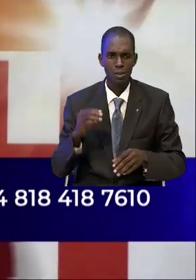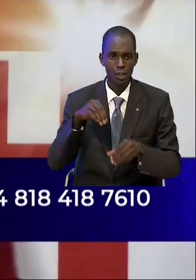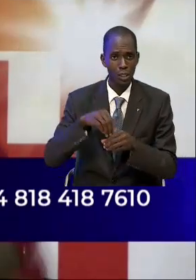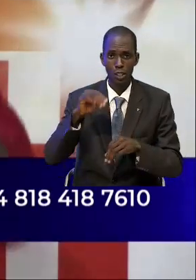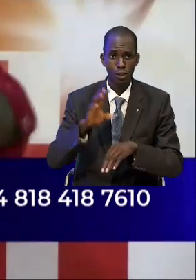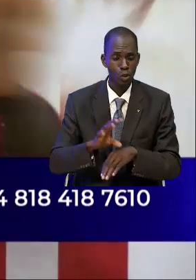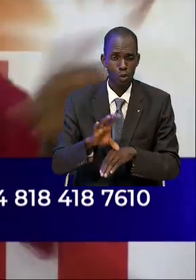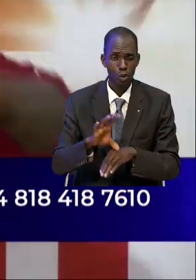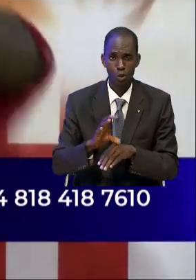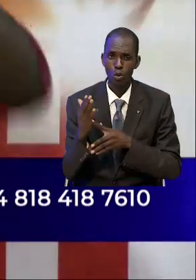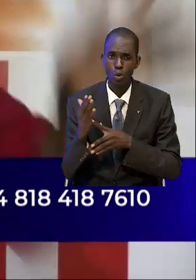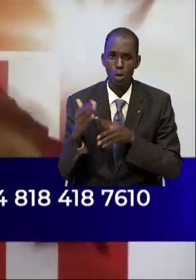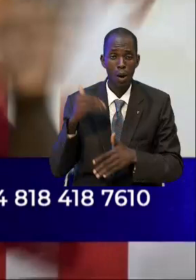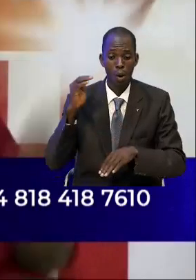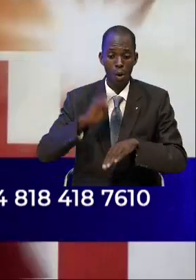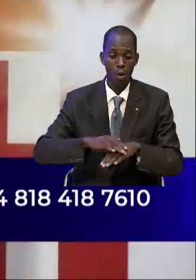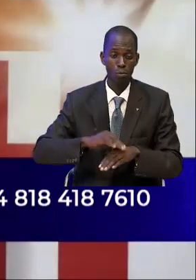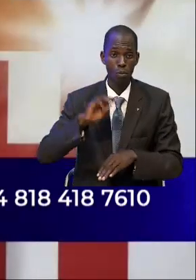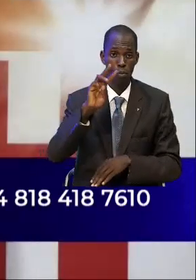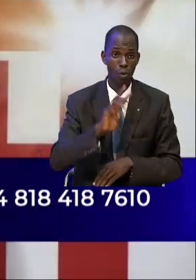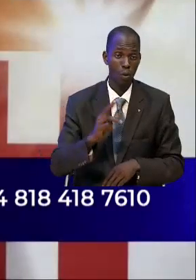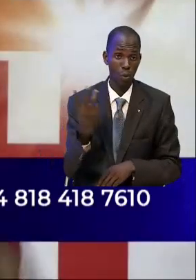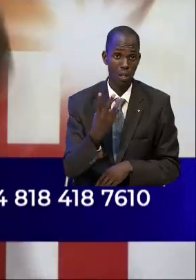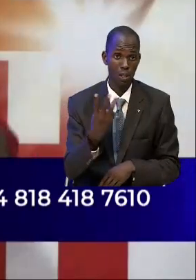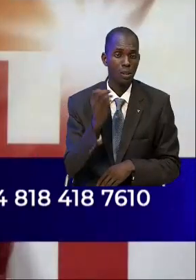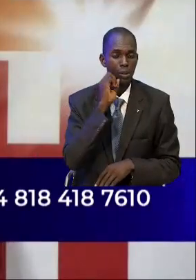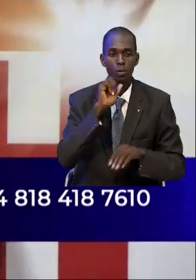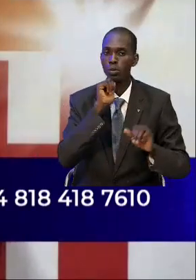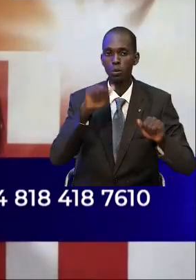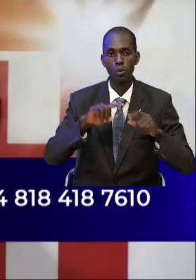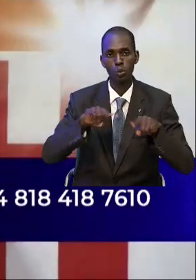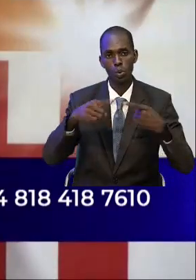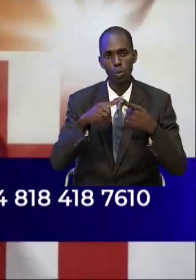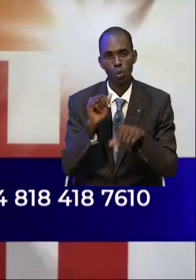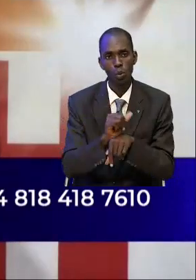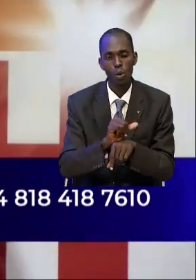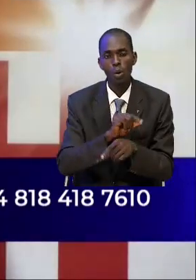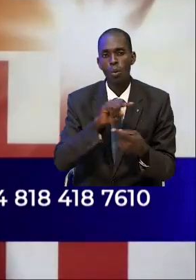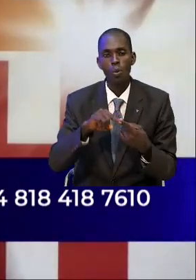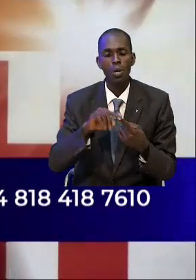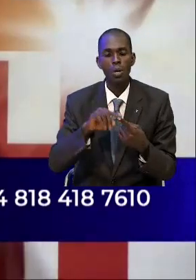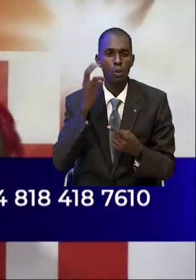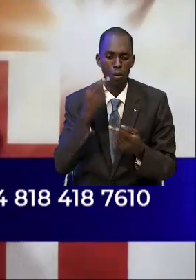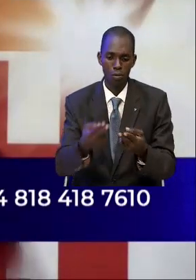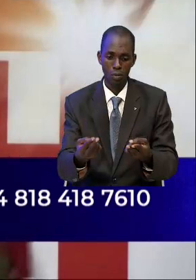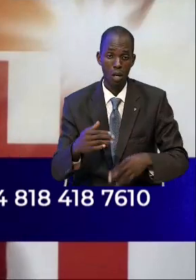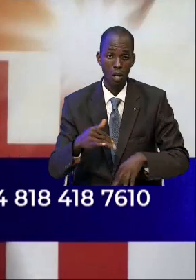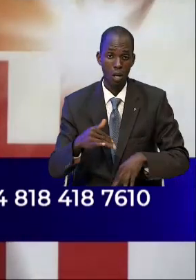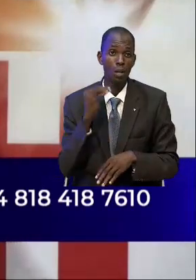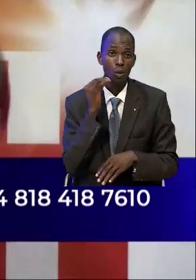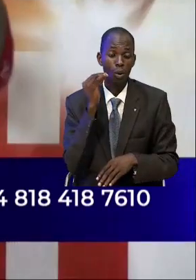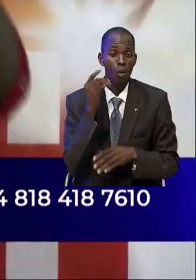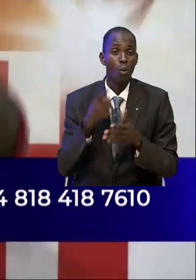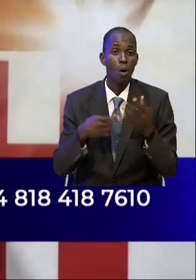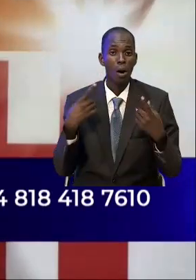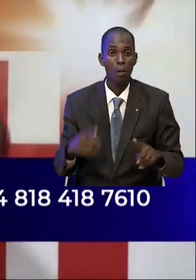Tuesday, I was lying down throughout in the church. But after that, being the following day on Wednesday, I couldn't go to work. When